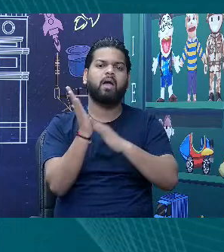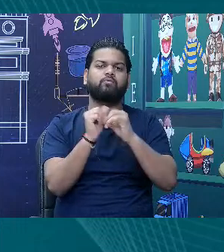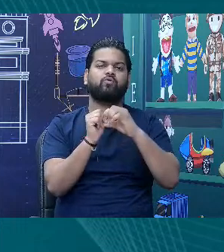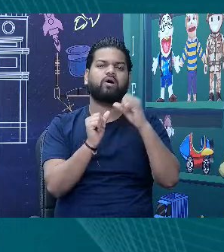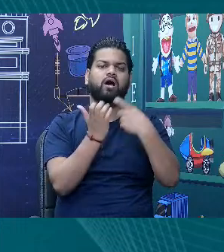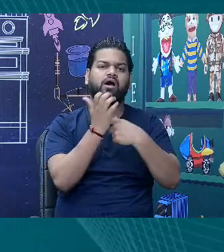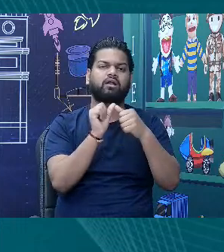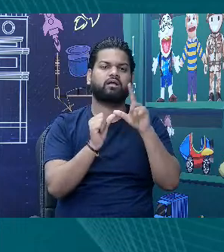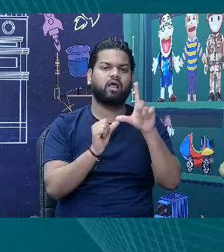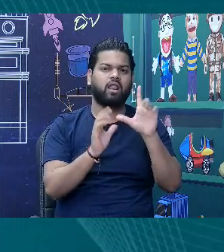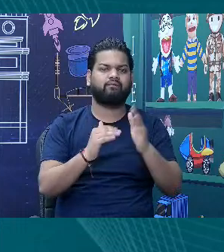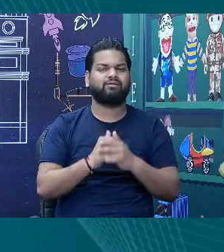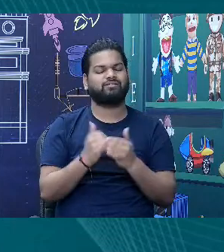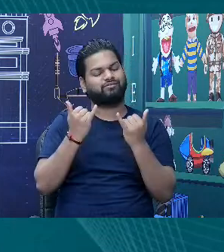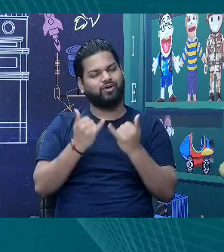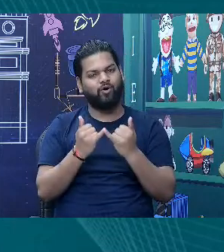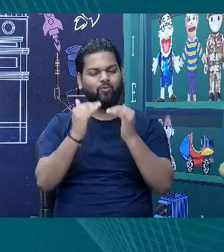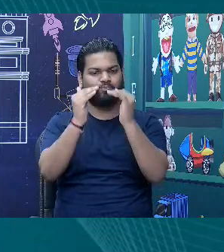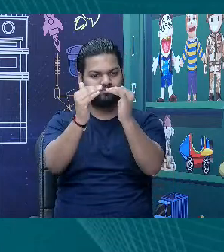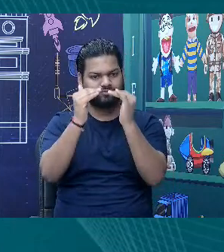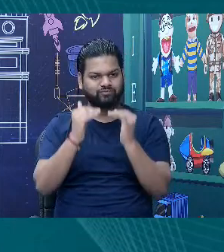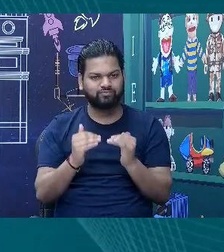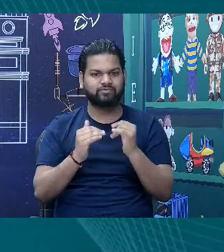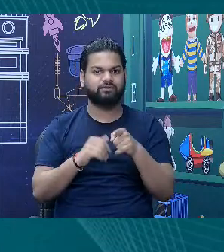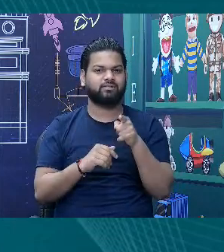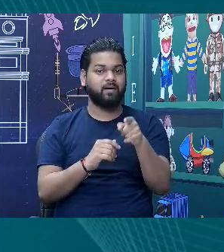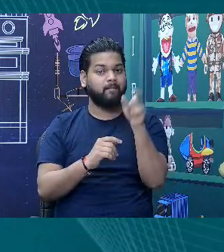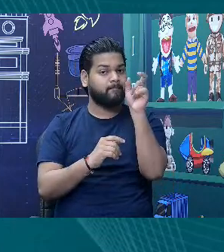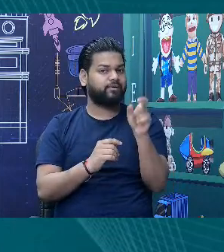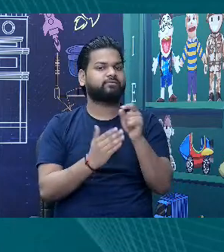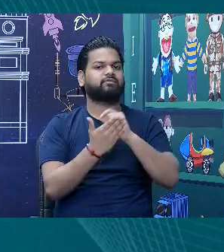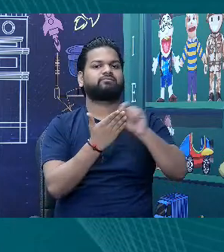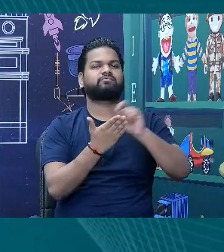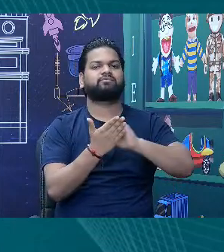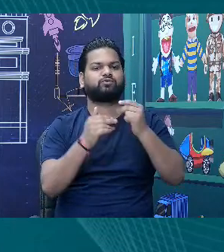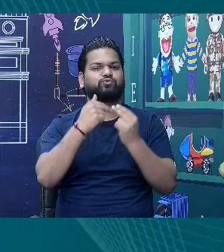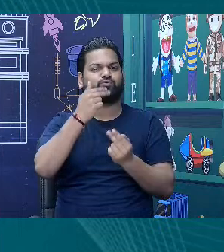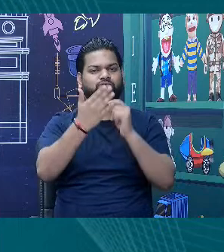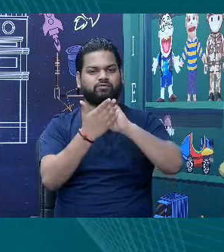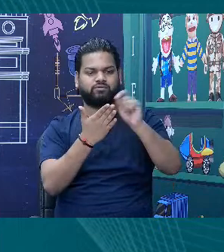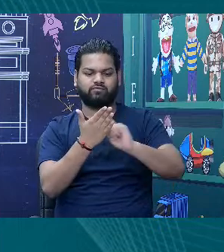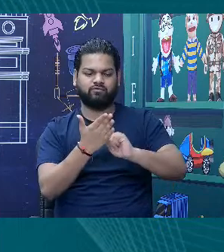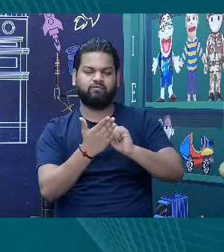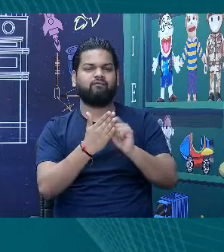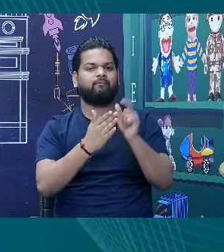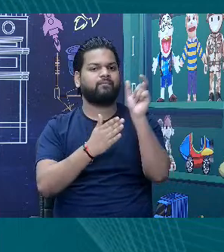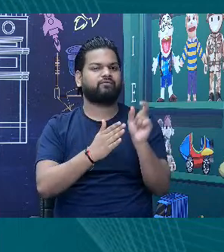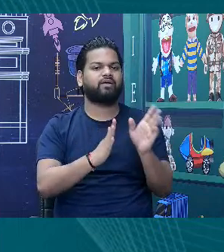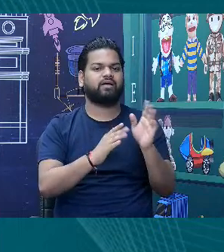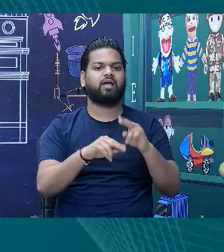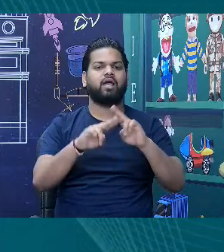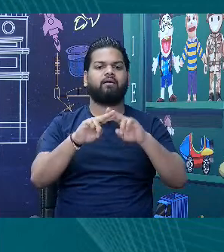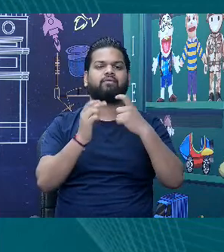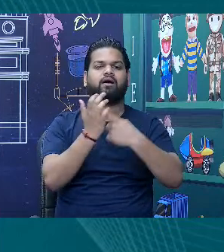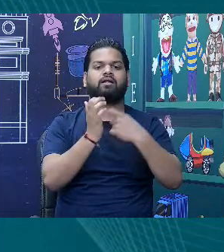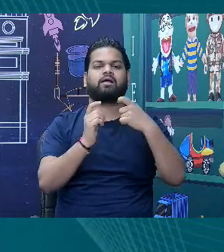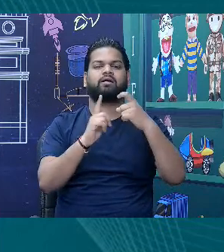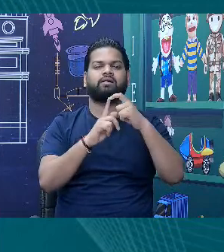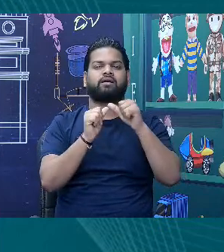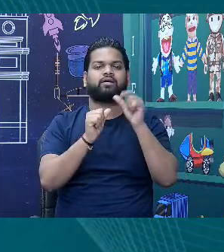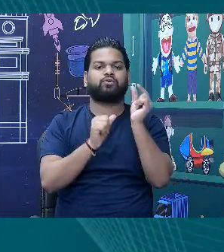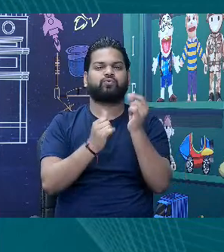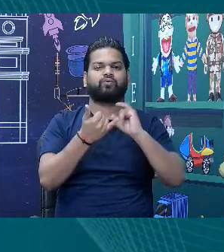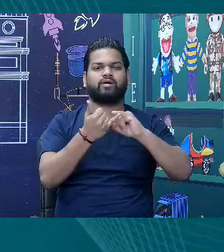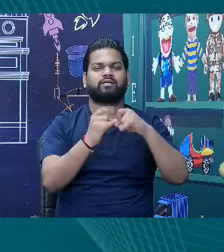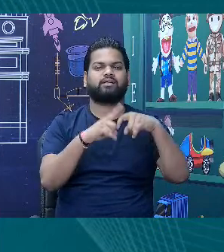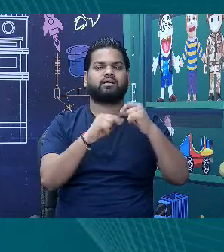Okay, so let's move ahead. Okay, so this is the writer. This is the writer. This is Firdaus Kanga. Okay. Now, throughout his life,